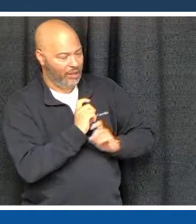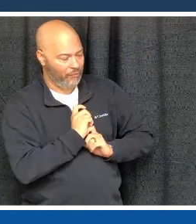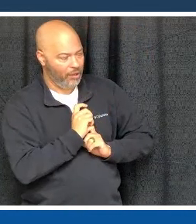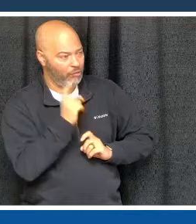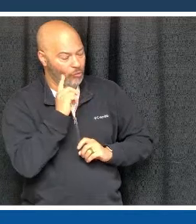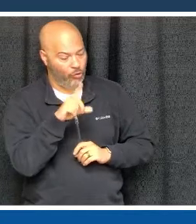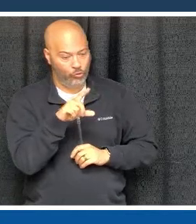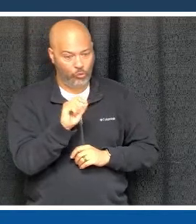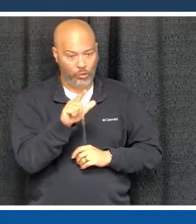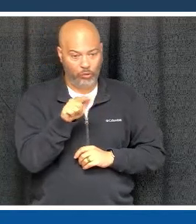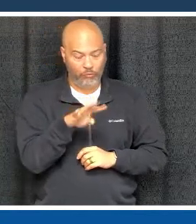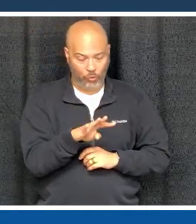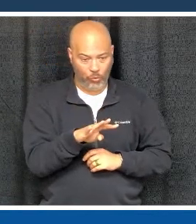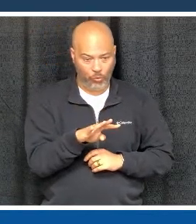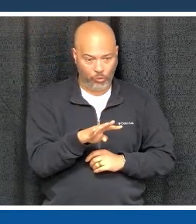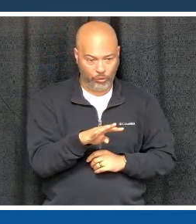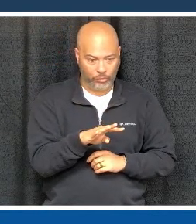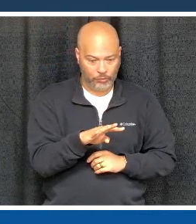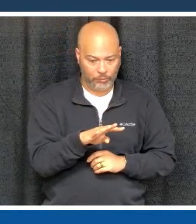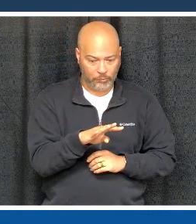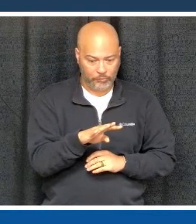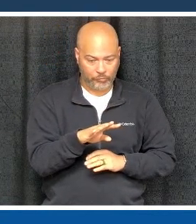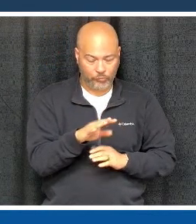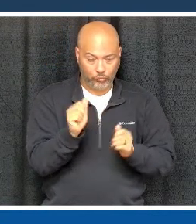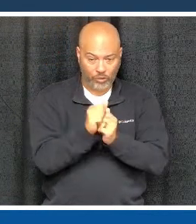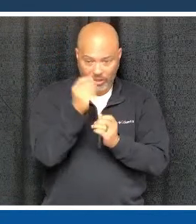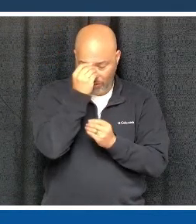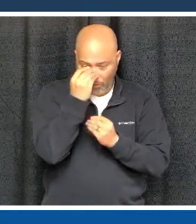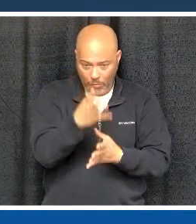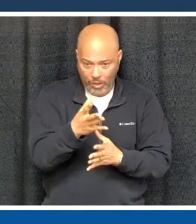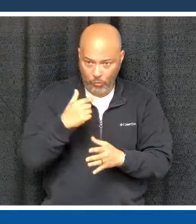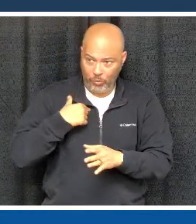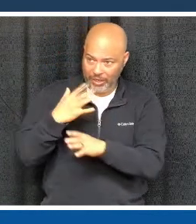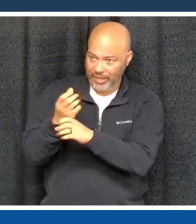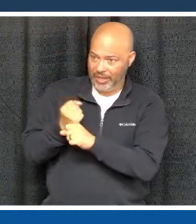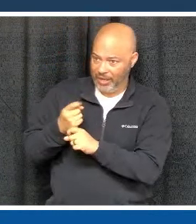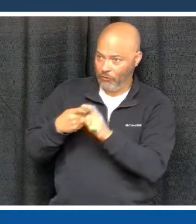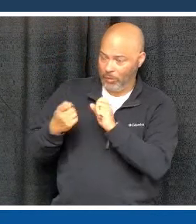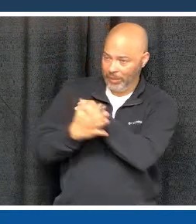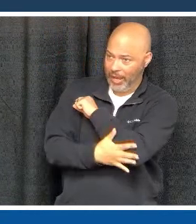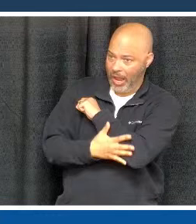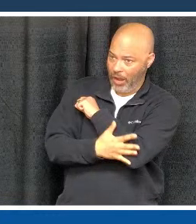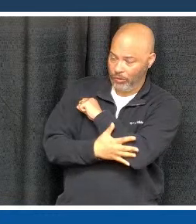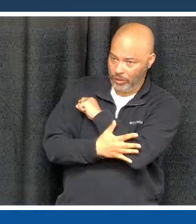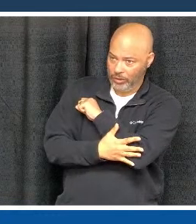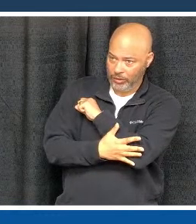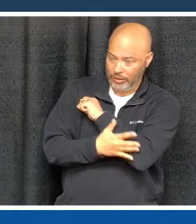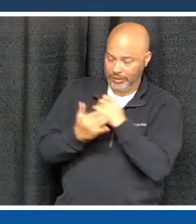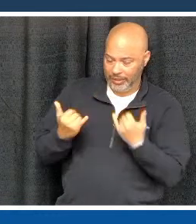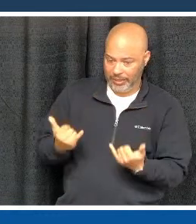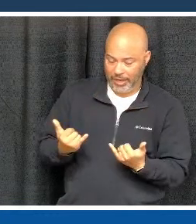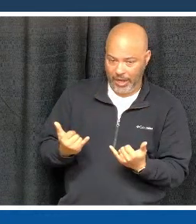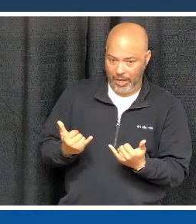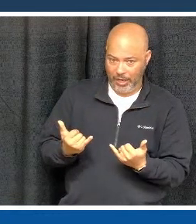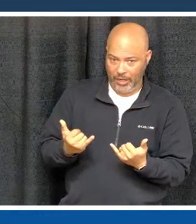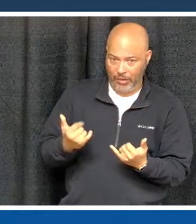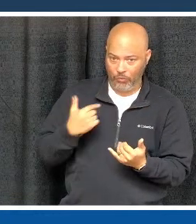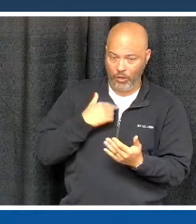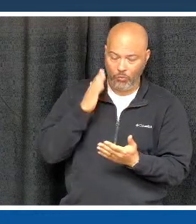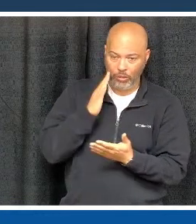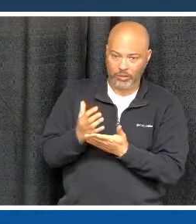for 2024, based on the information that we're receiving in hotel motel tax from the county today, we would